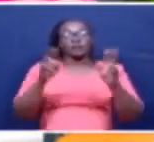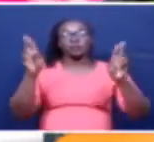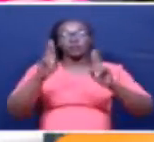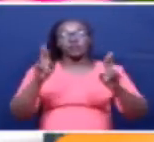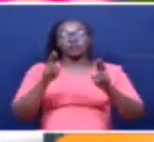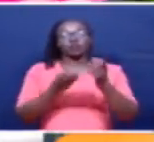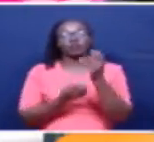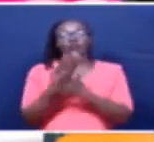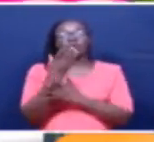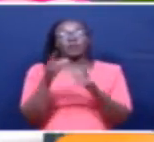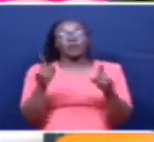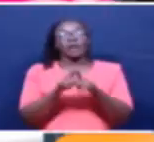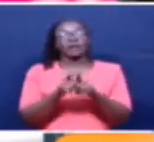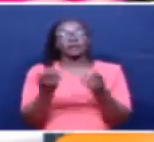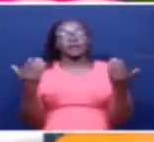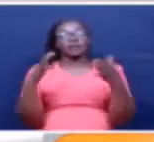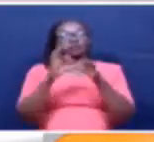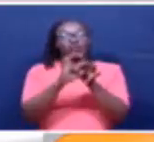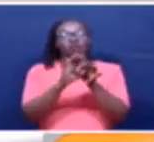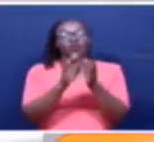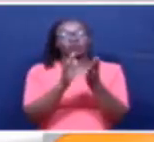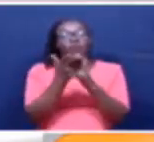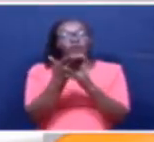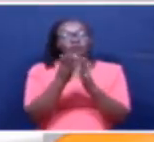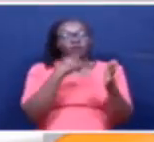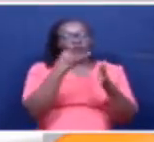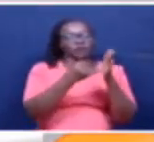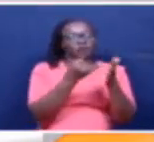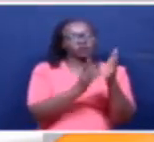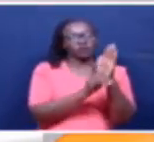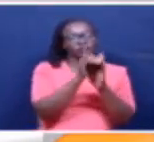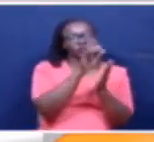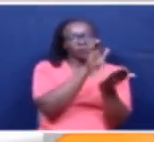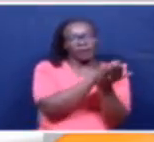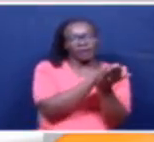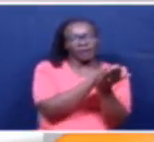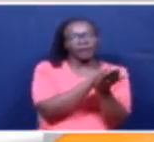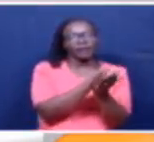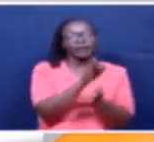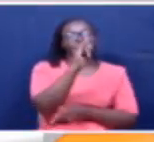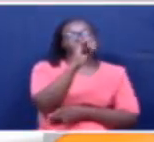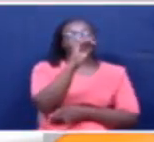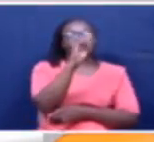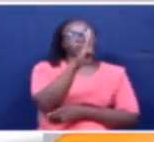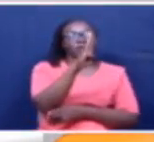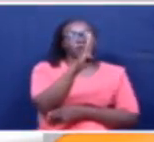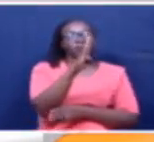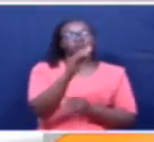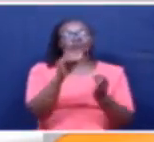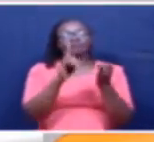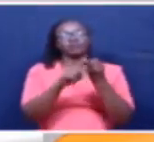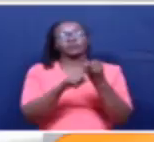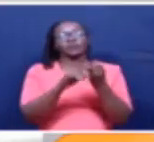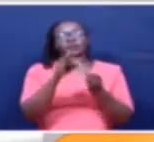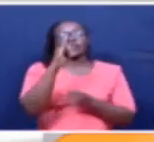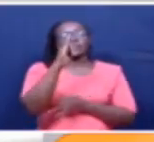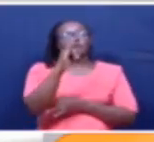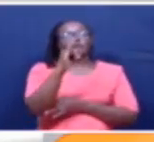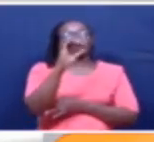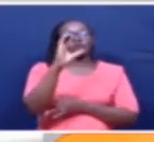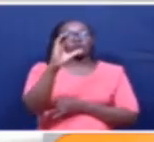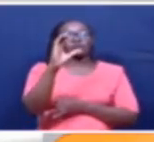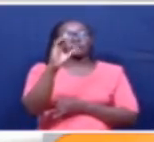formed as a merger between Industrial Development Bank, IDB, Industrial and Commercial Development